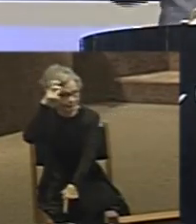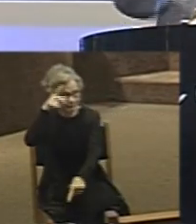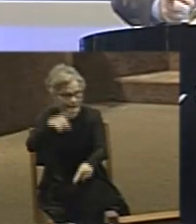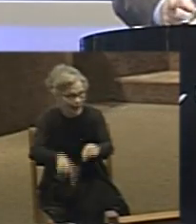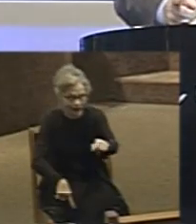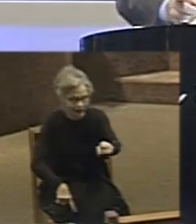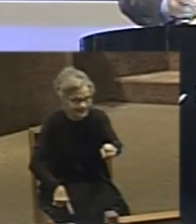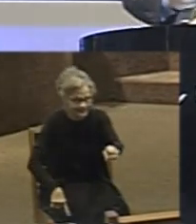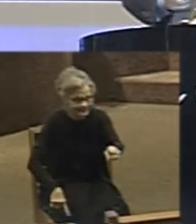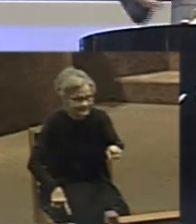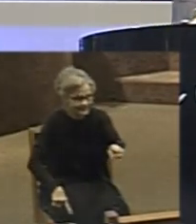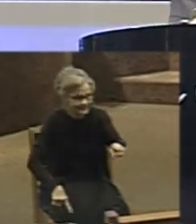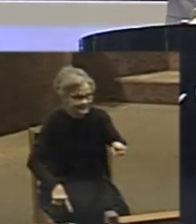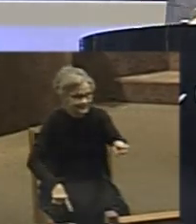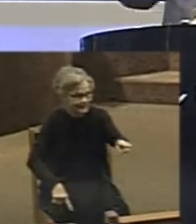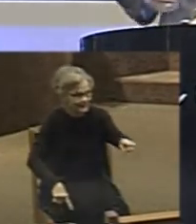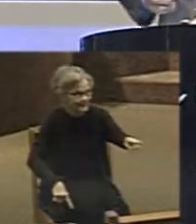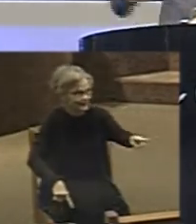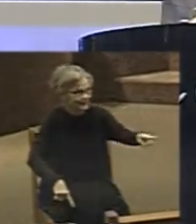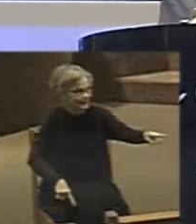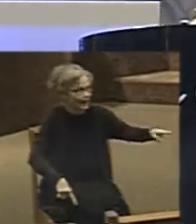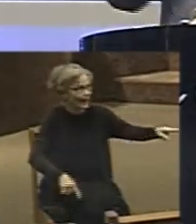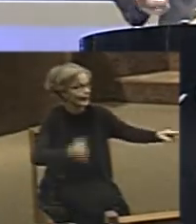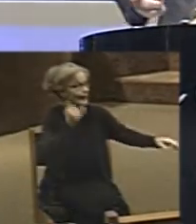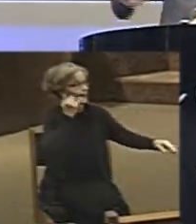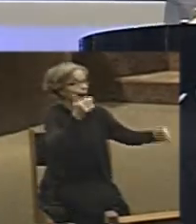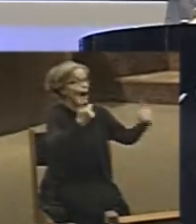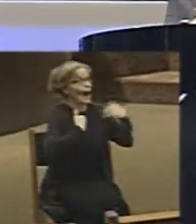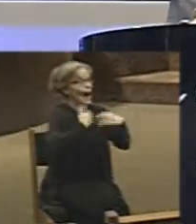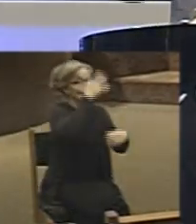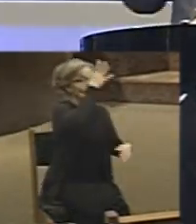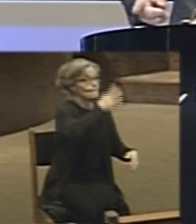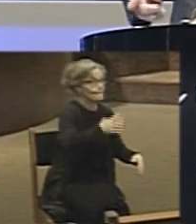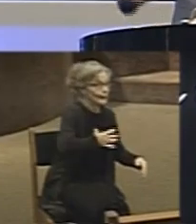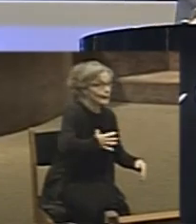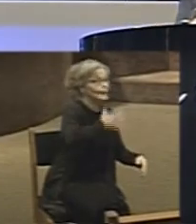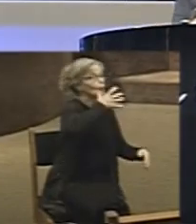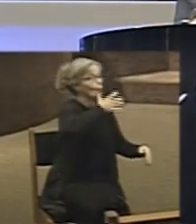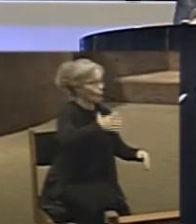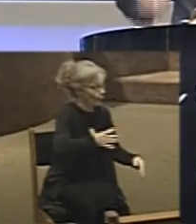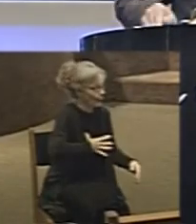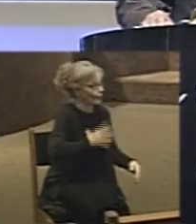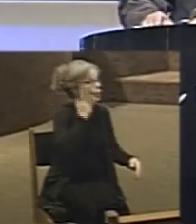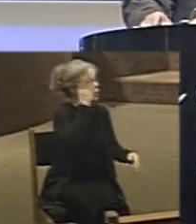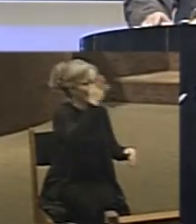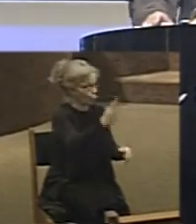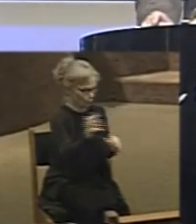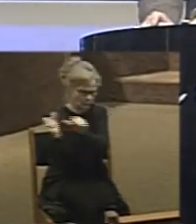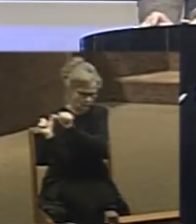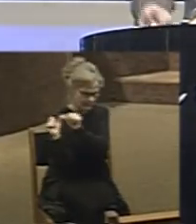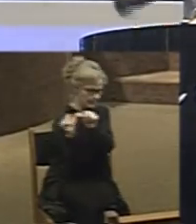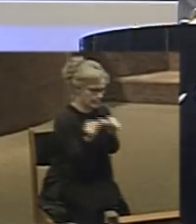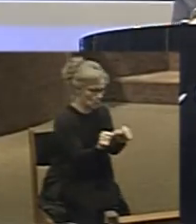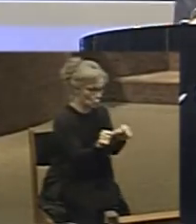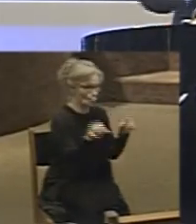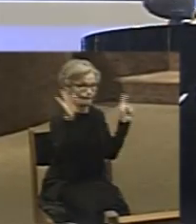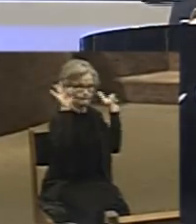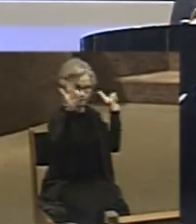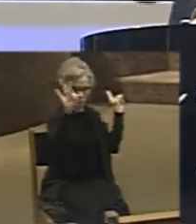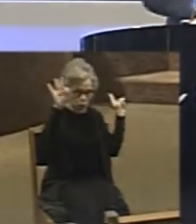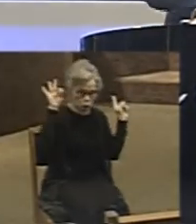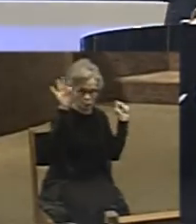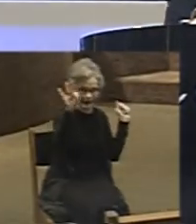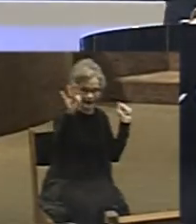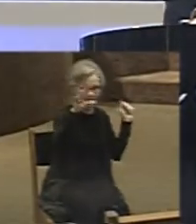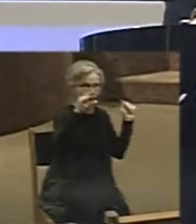And as long as there are men and women who will stand in pulpits and just